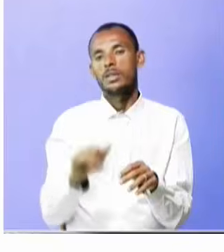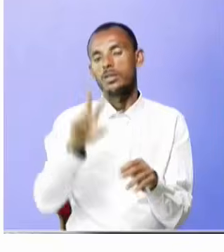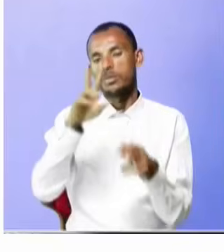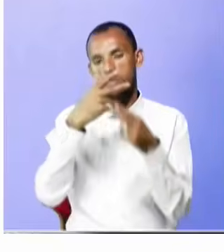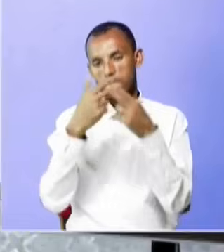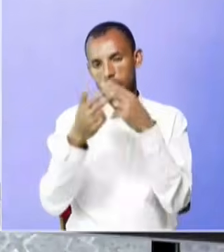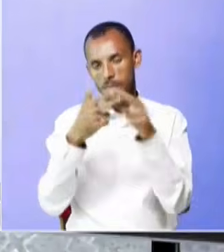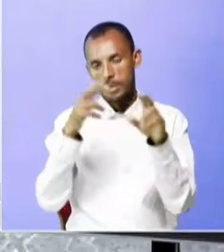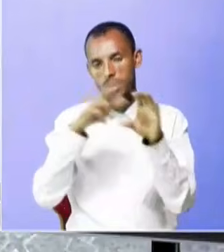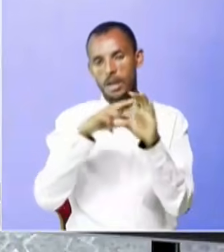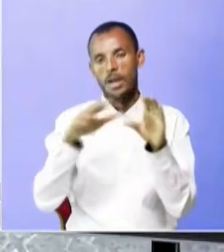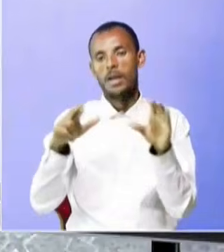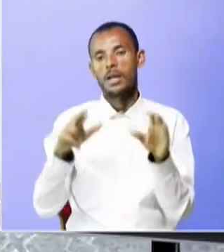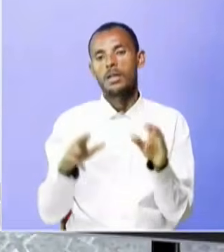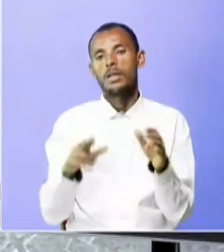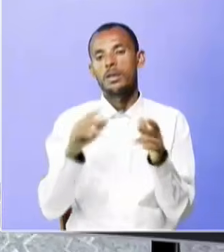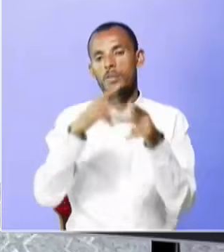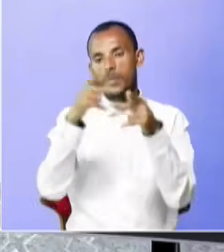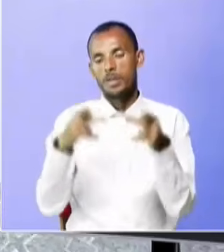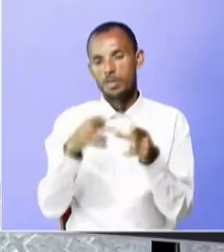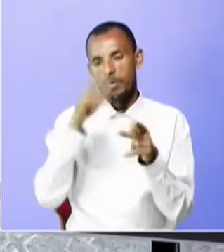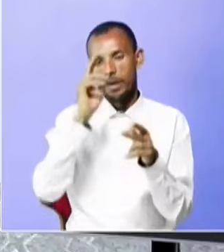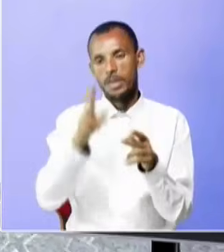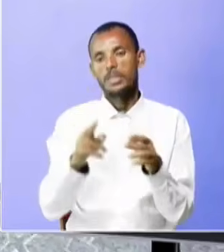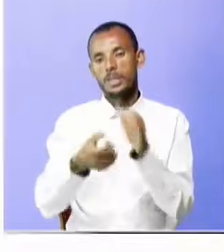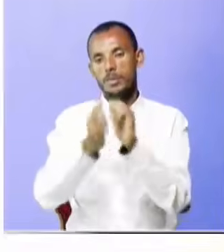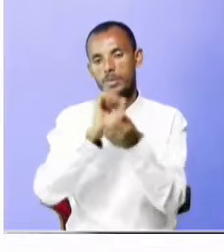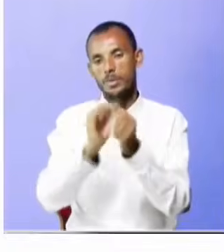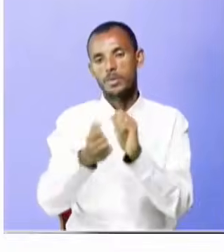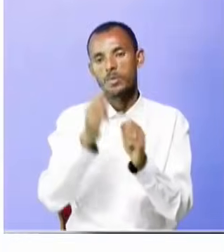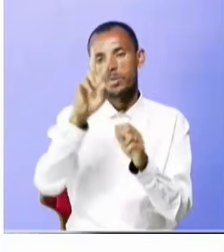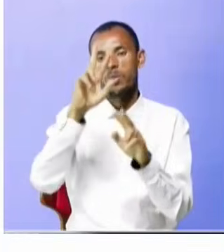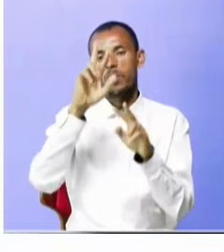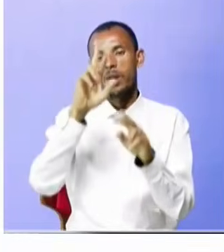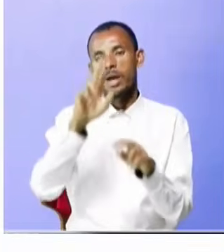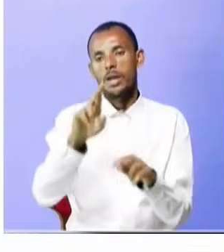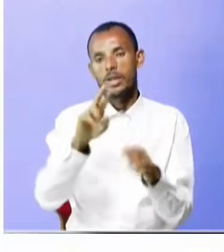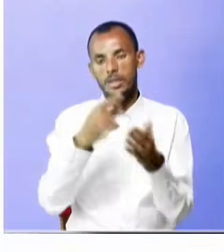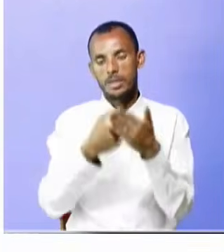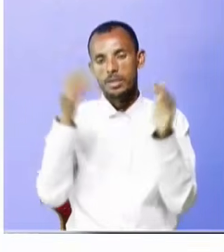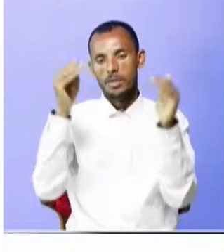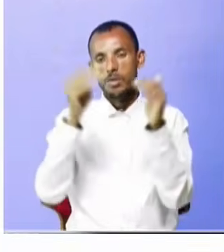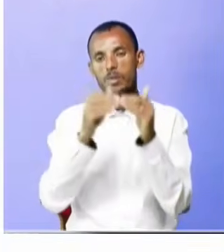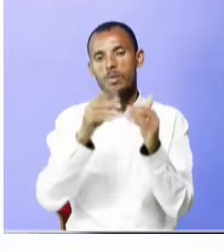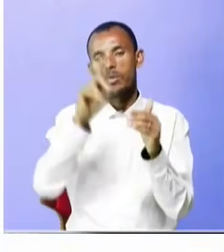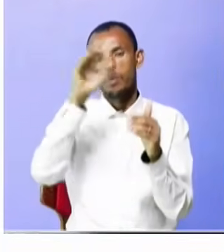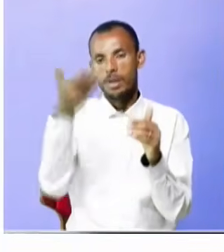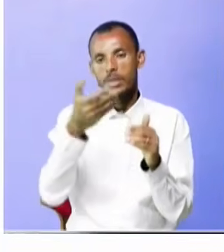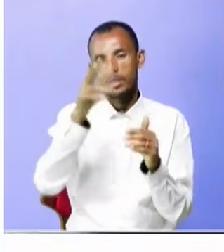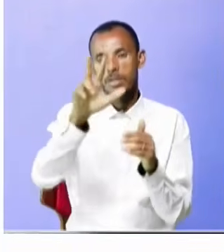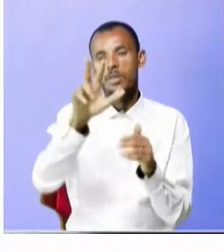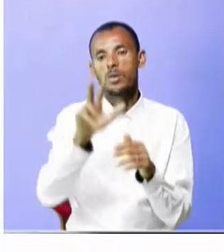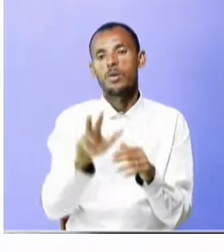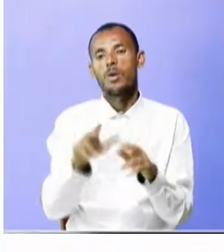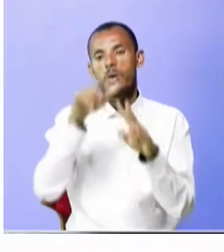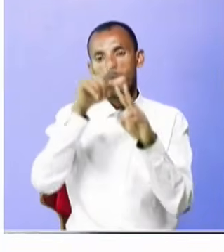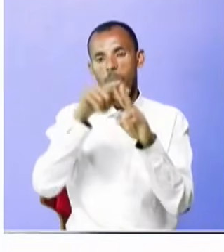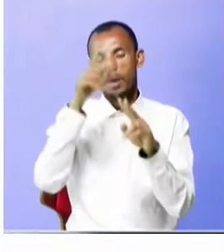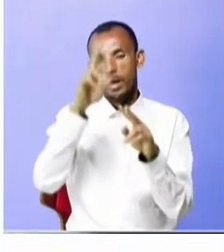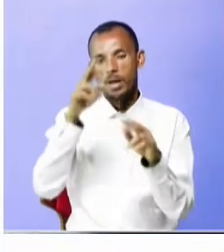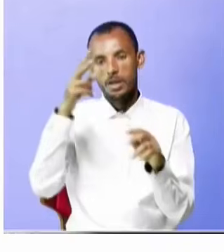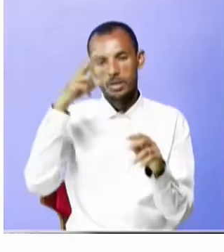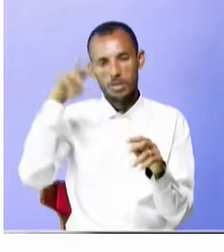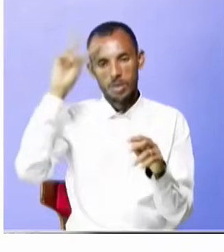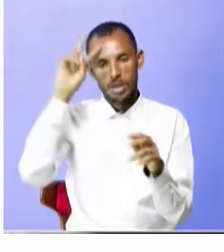the radius. So in place of h, substitute 2r, and this becomes 1/3 of pi r